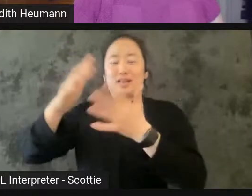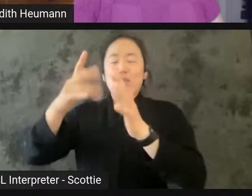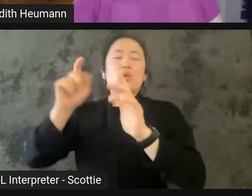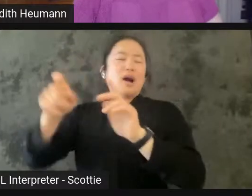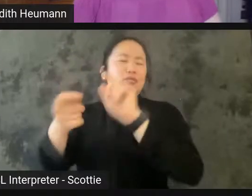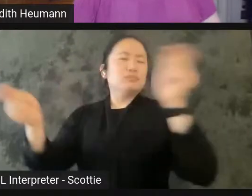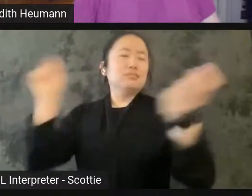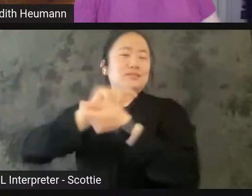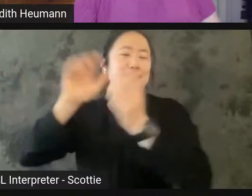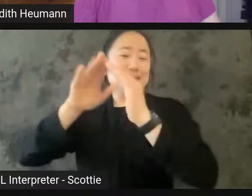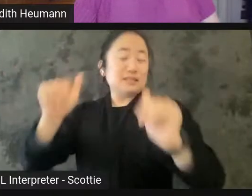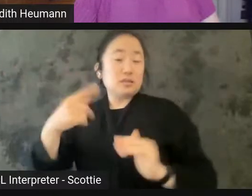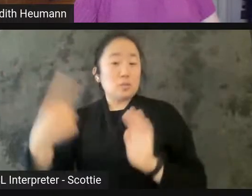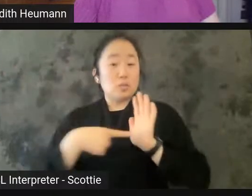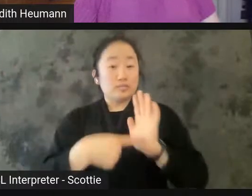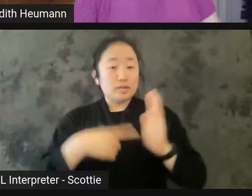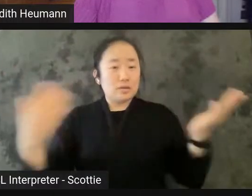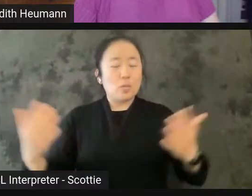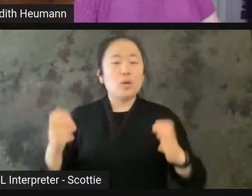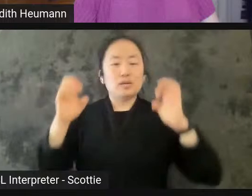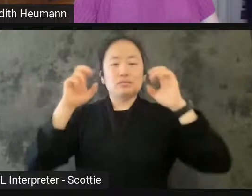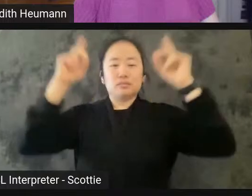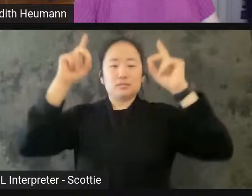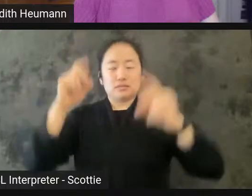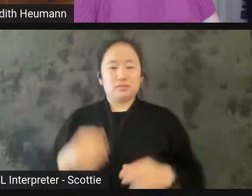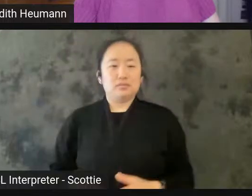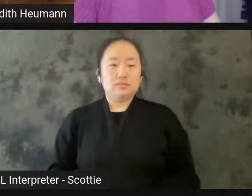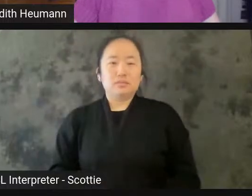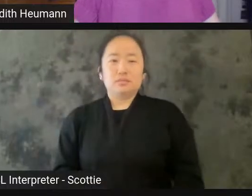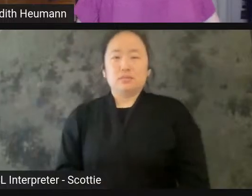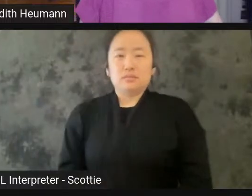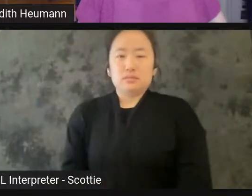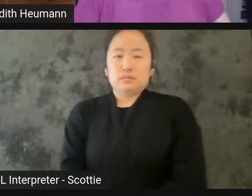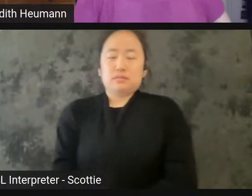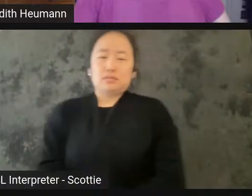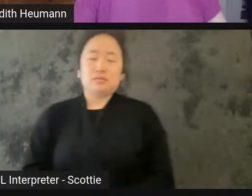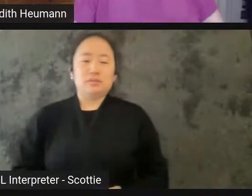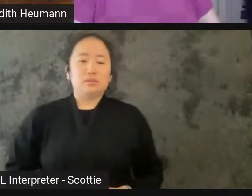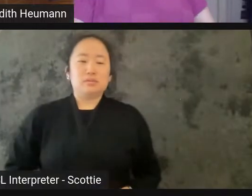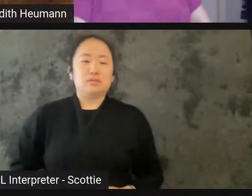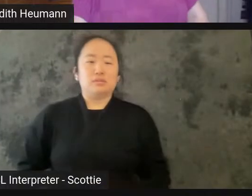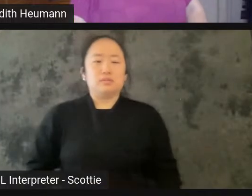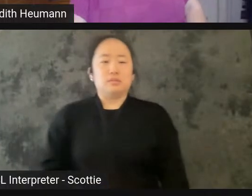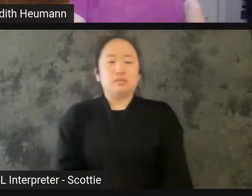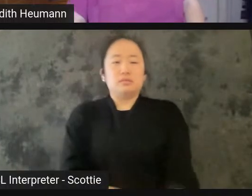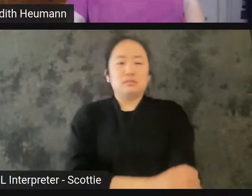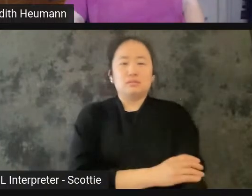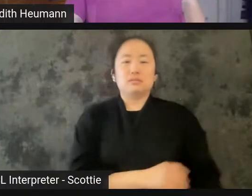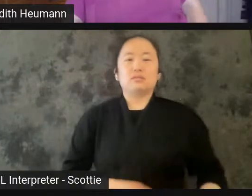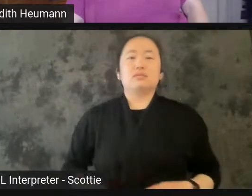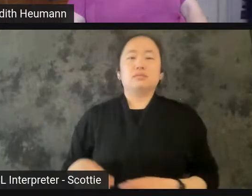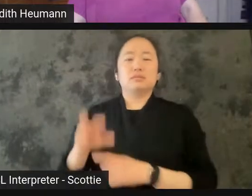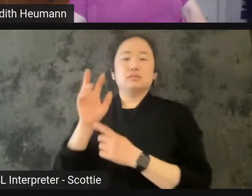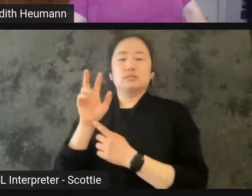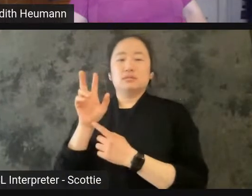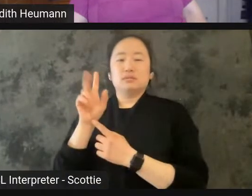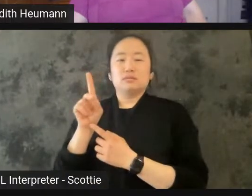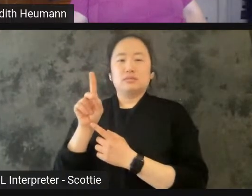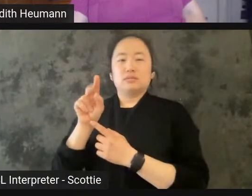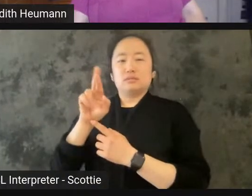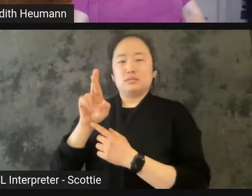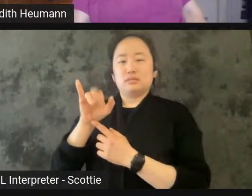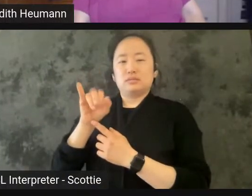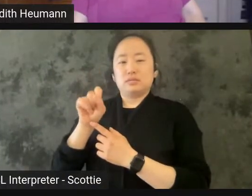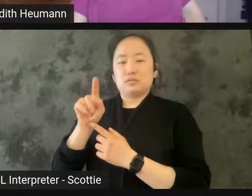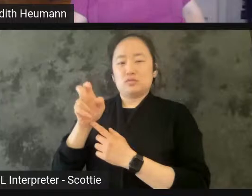way up. Thanks. Kristen, thoughts? Yeah, I think that one of the things that